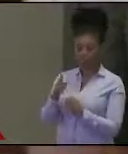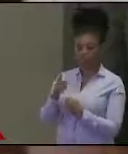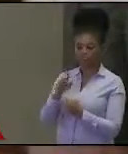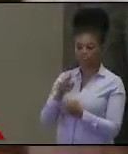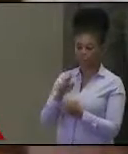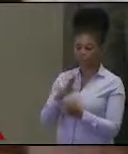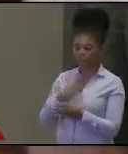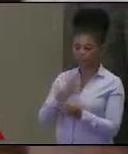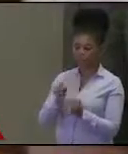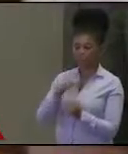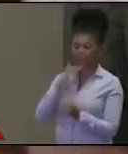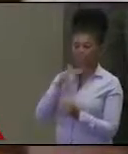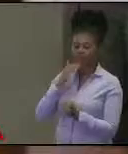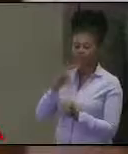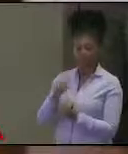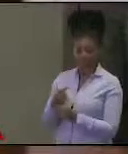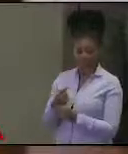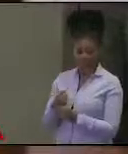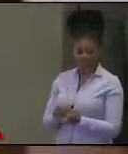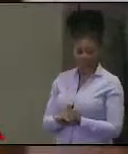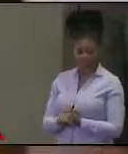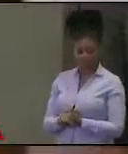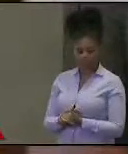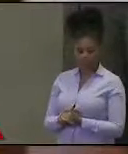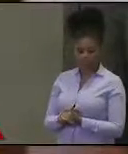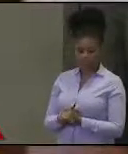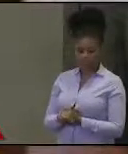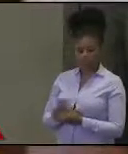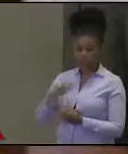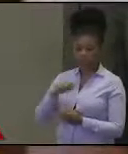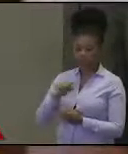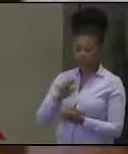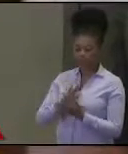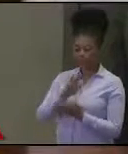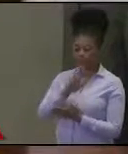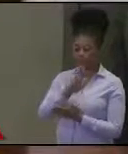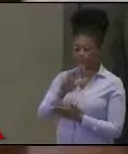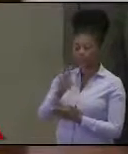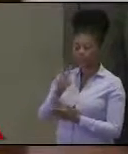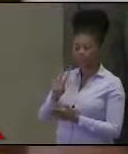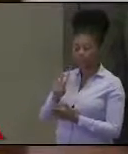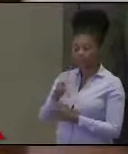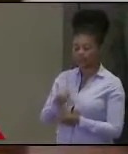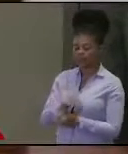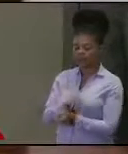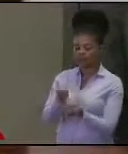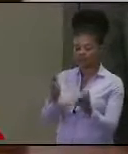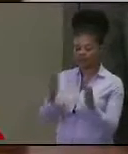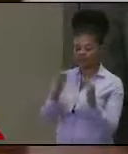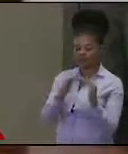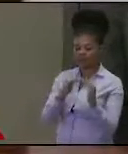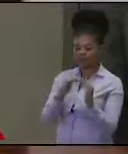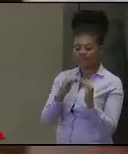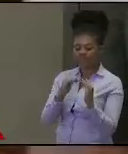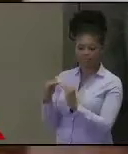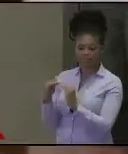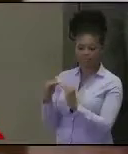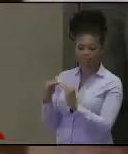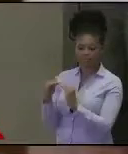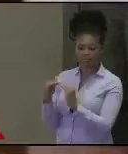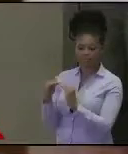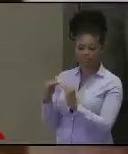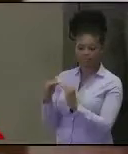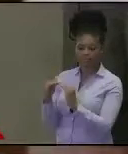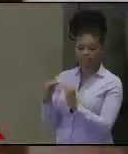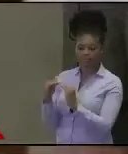sonele zizinto. We've made a considerable strides from 1994 to date on the delivery of houses in our province. More